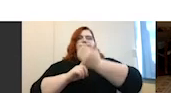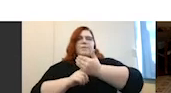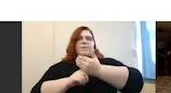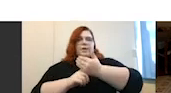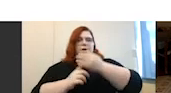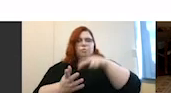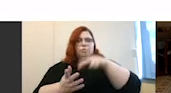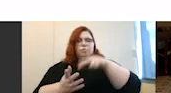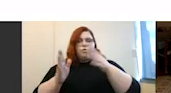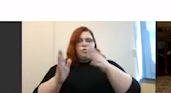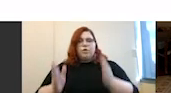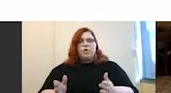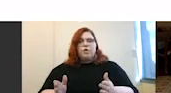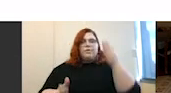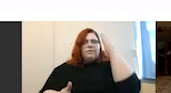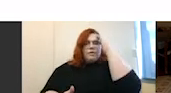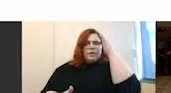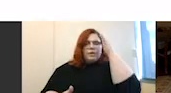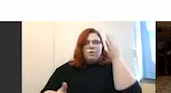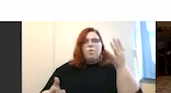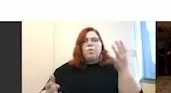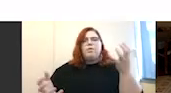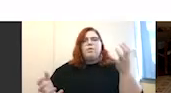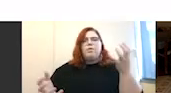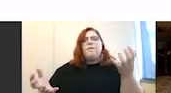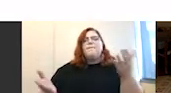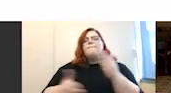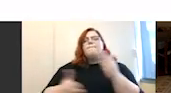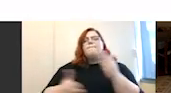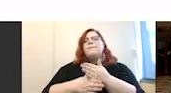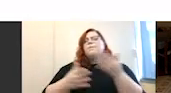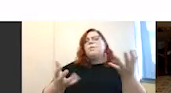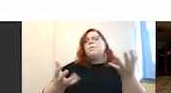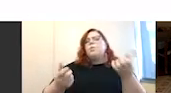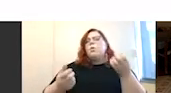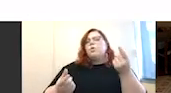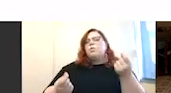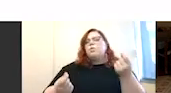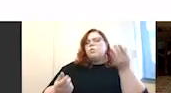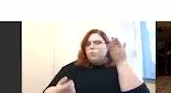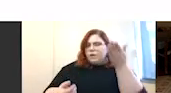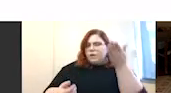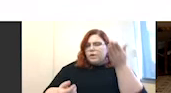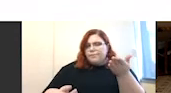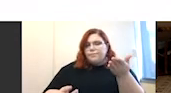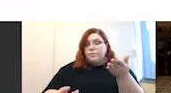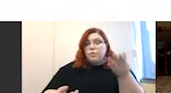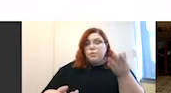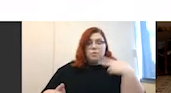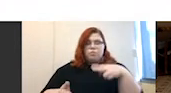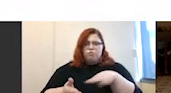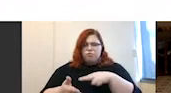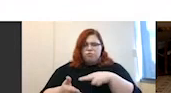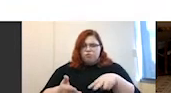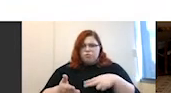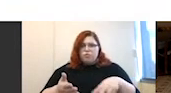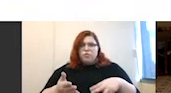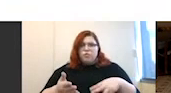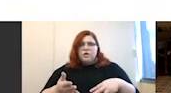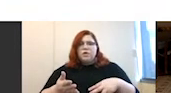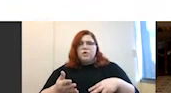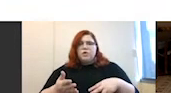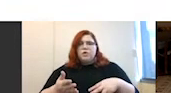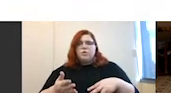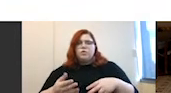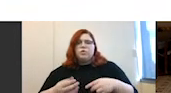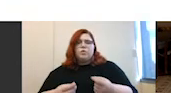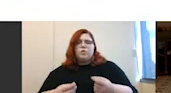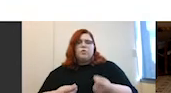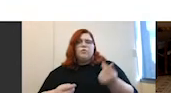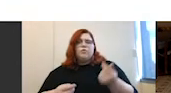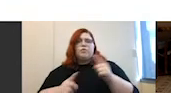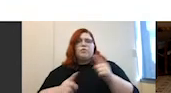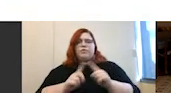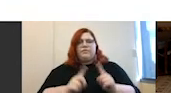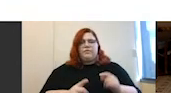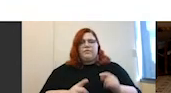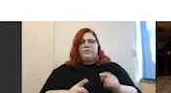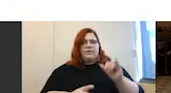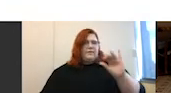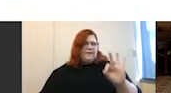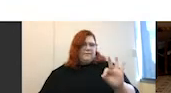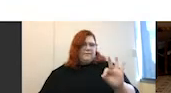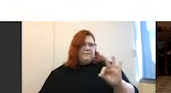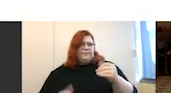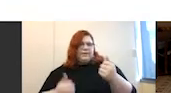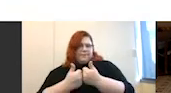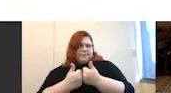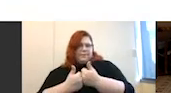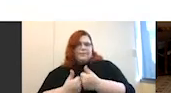might have chosen to do. And we're actually going to read through or play through a couple of these works of interactive fiction so that you can see what